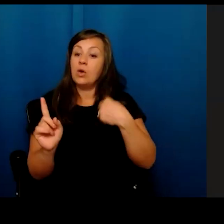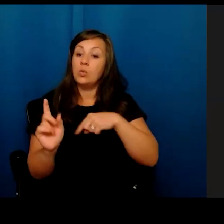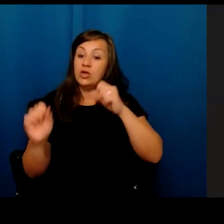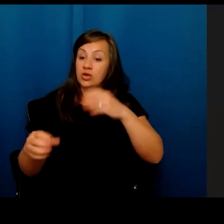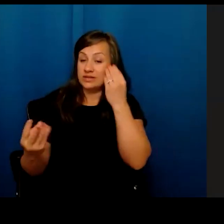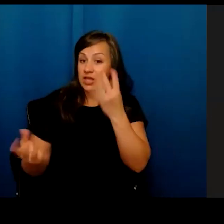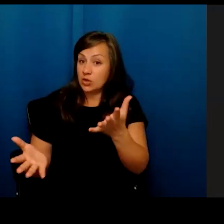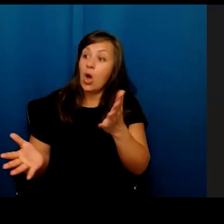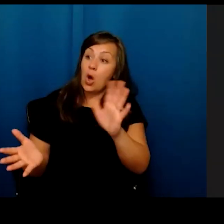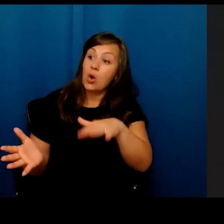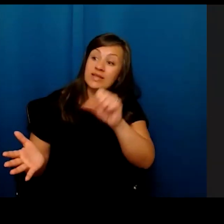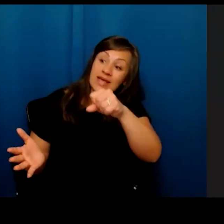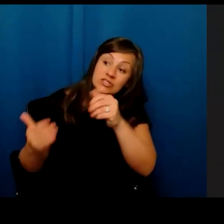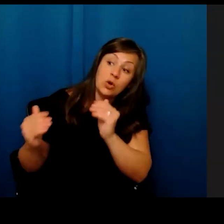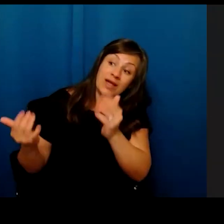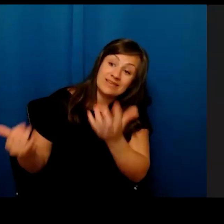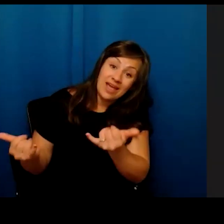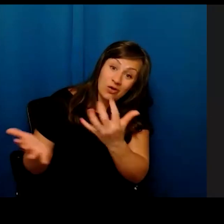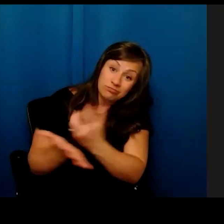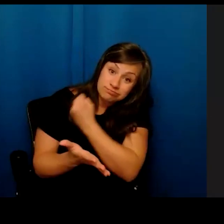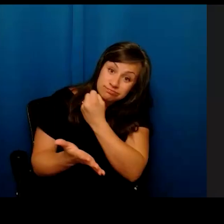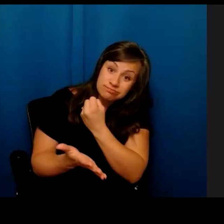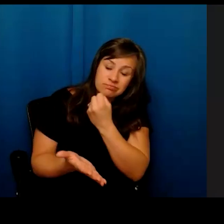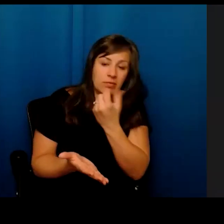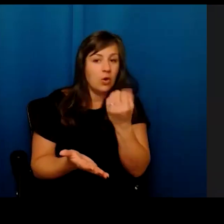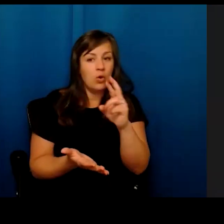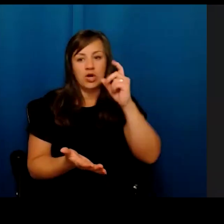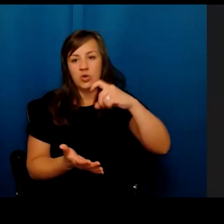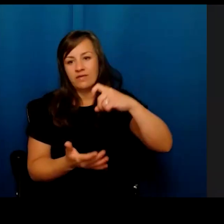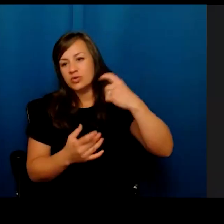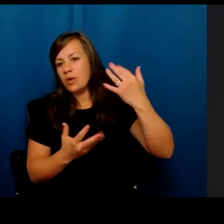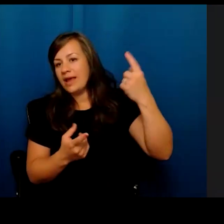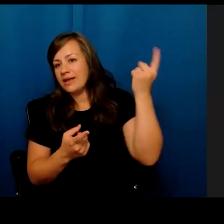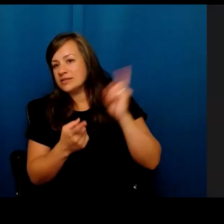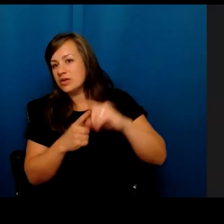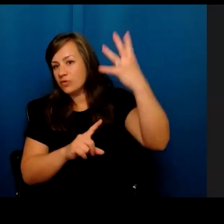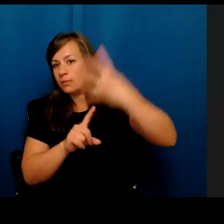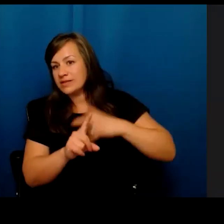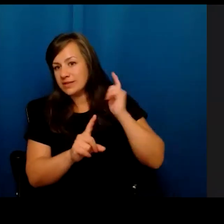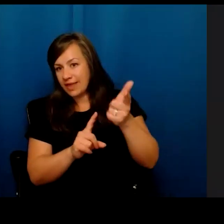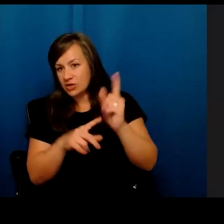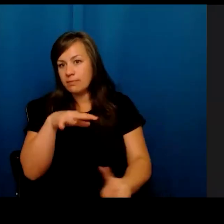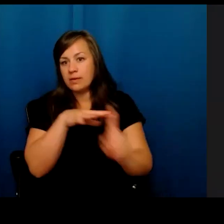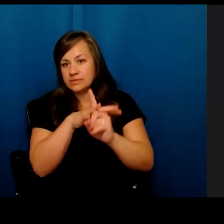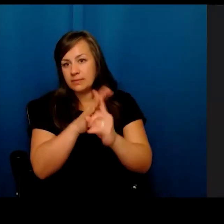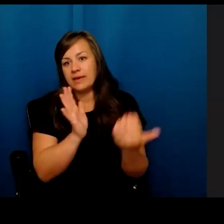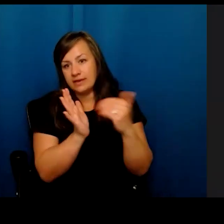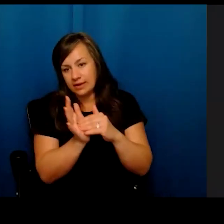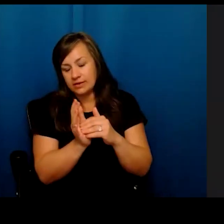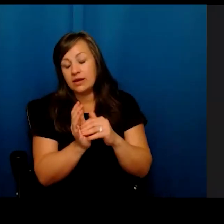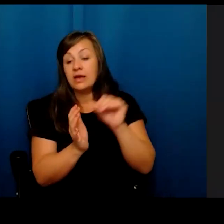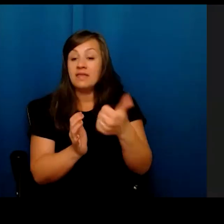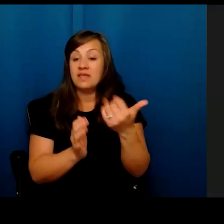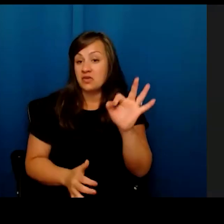hey, go ahead and take this exam now because you may have to wait 4 months for it to come up again. The other thing I would say is